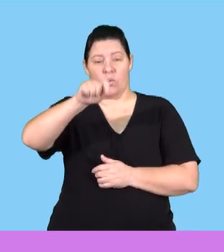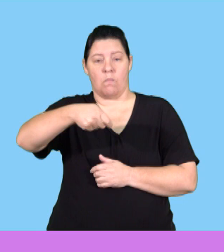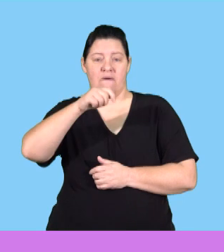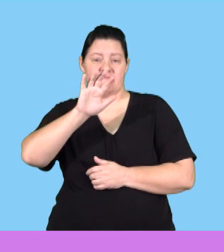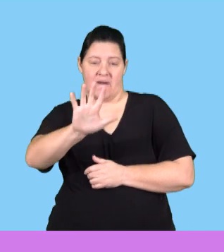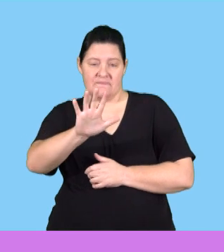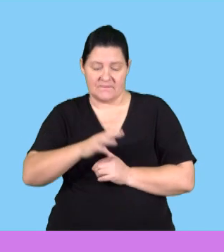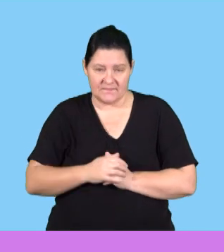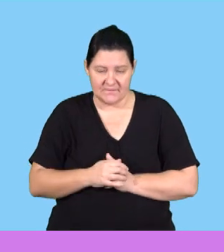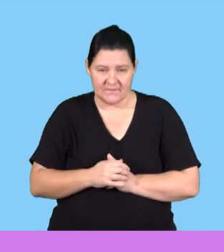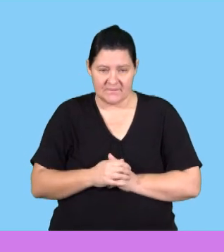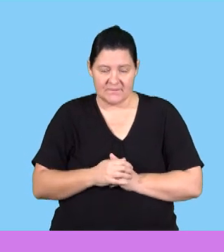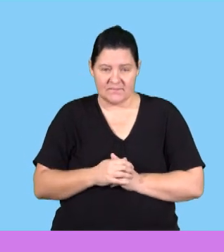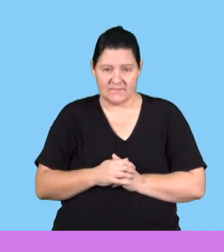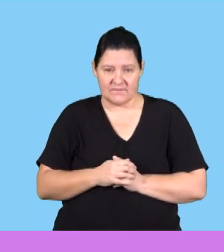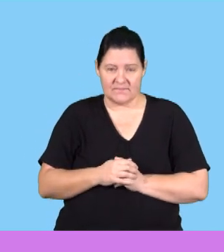is